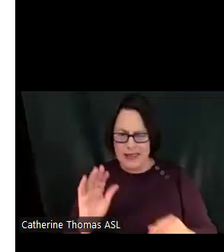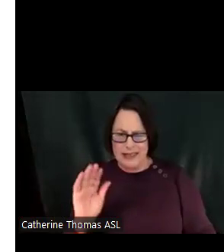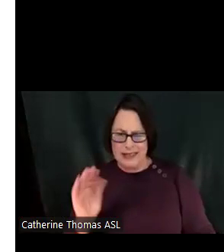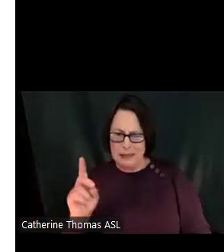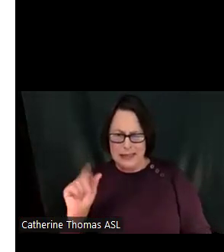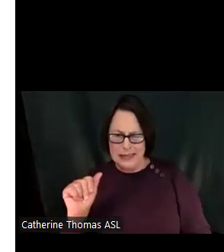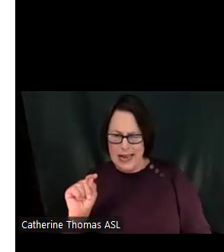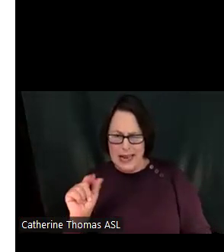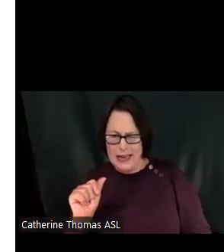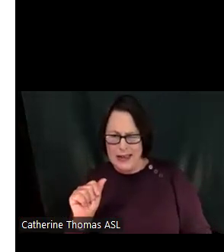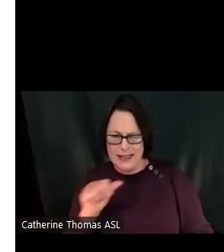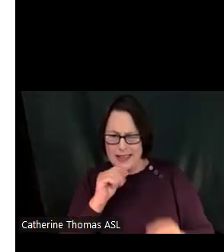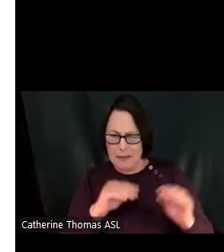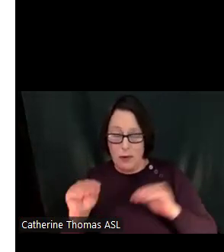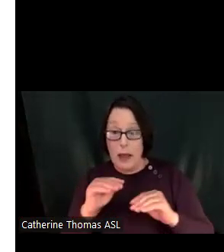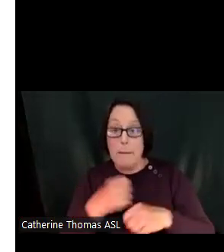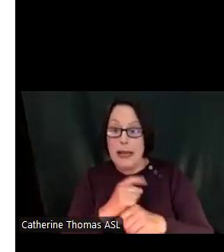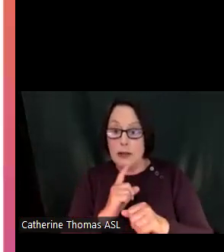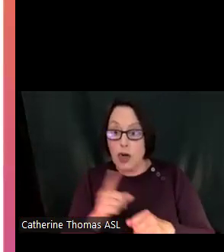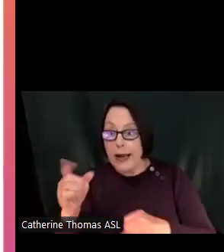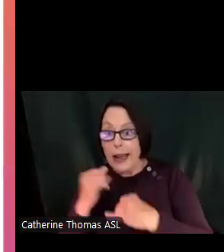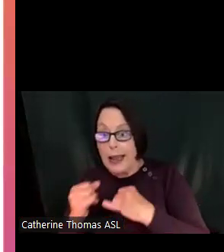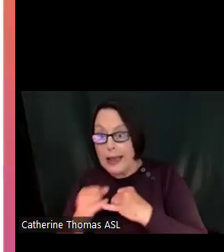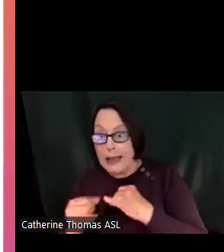that the end date is after the start date.